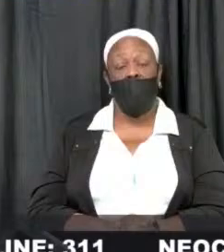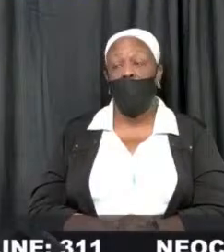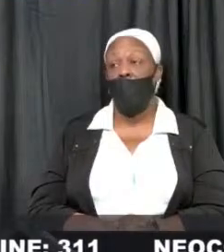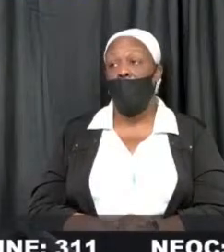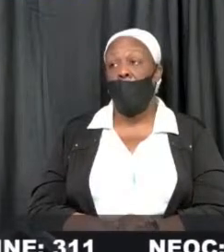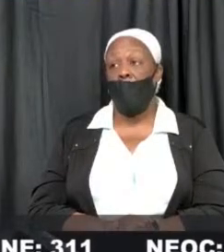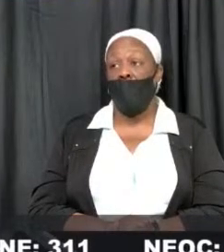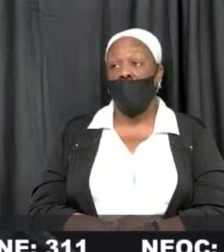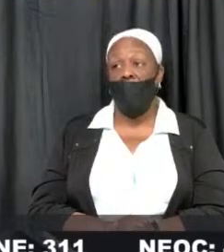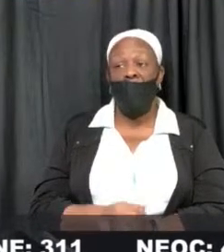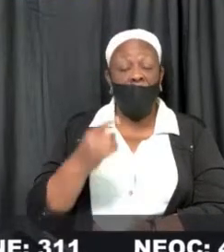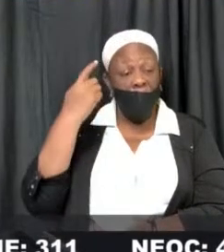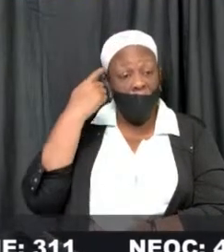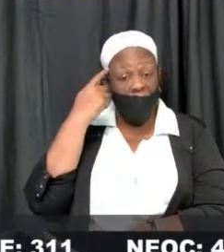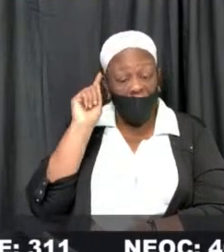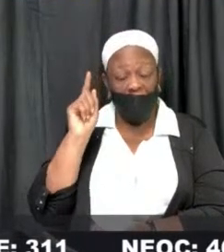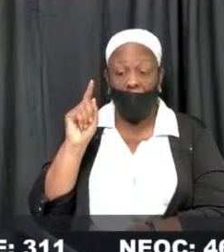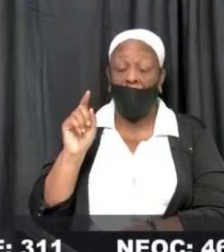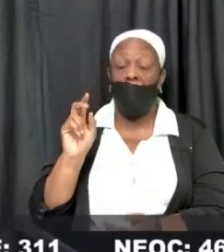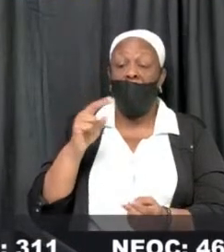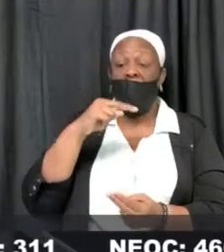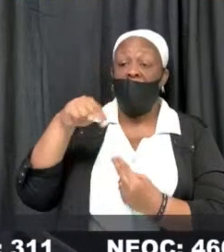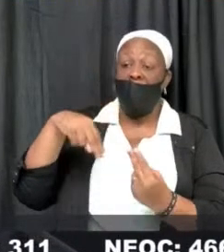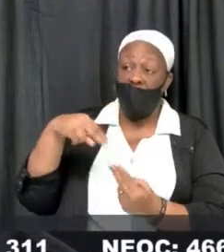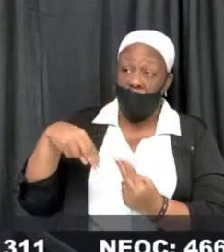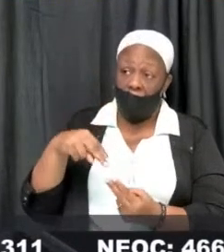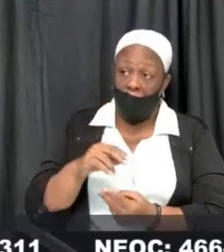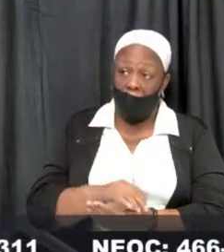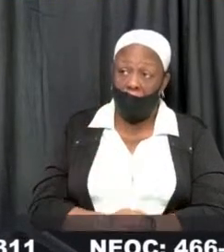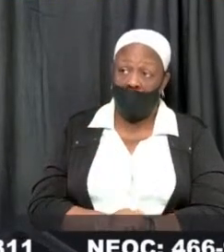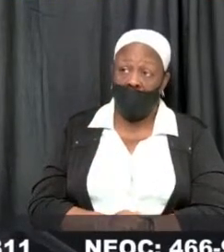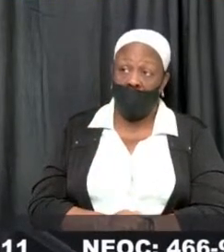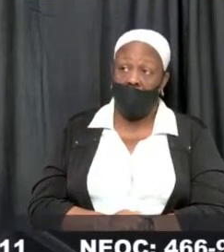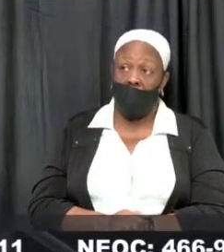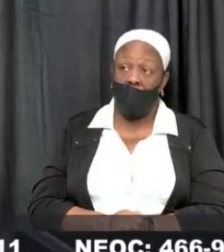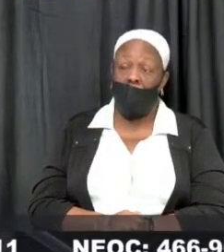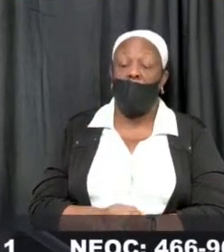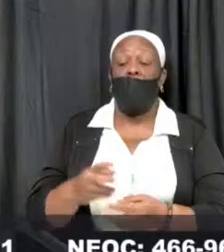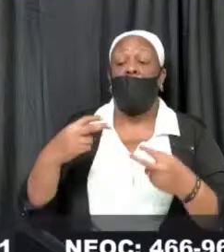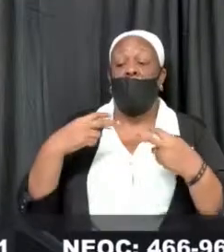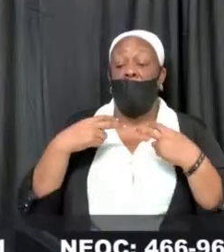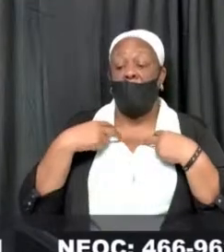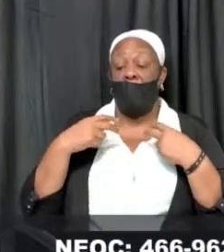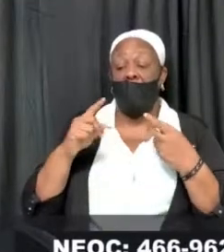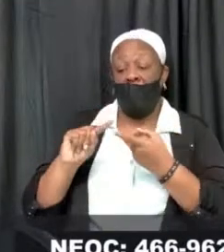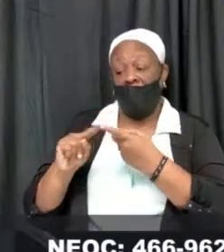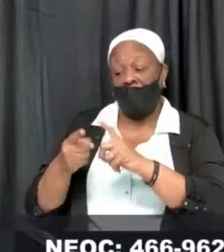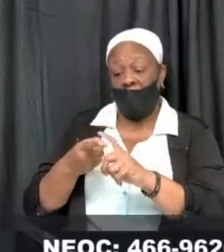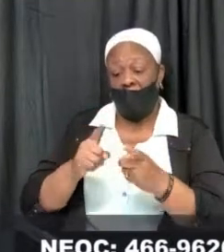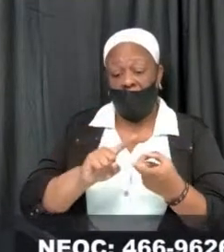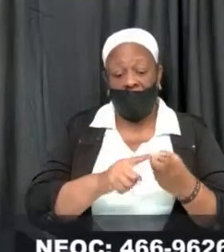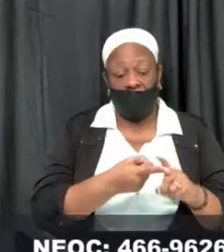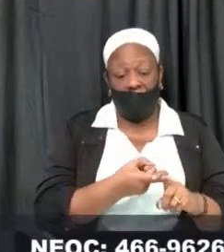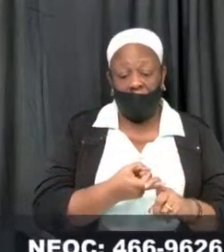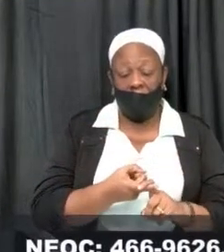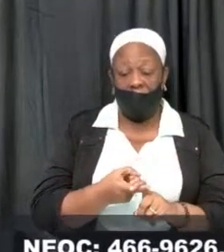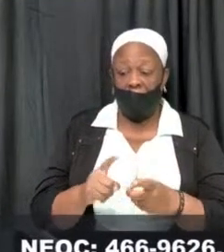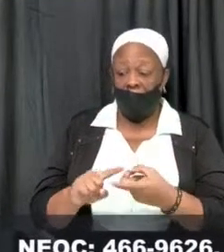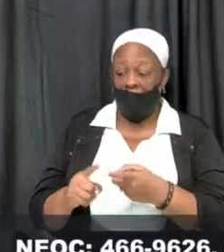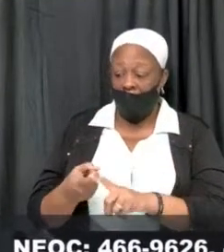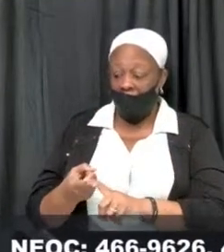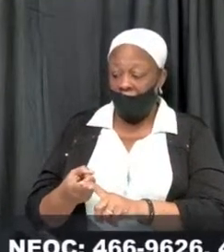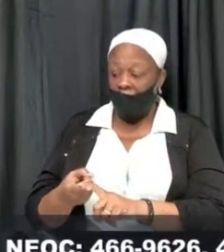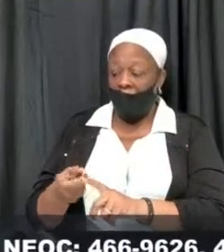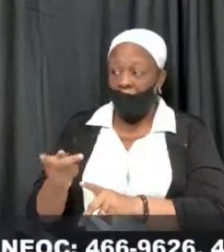the hurricane season for sheltering is we first encourage the body system meaning being our brothers and sisters'